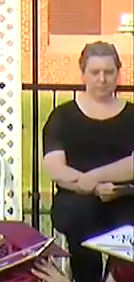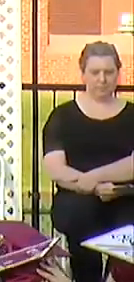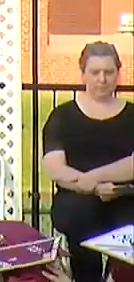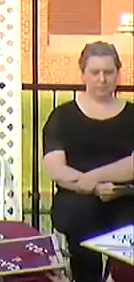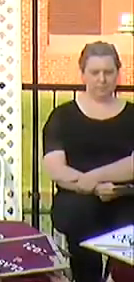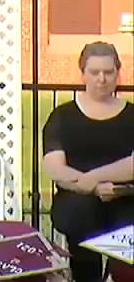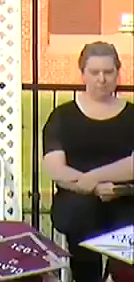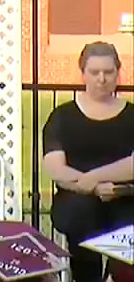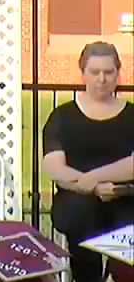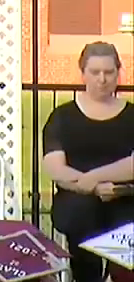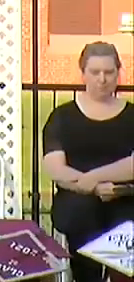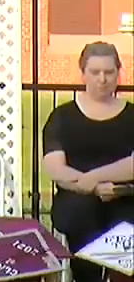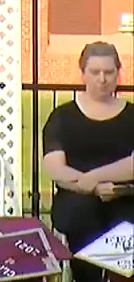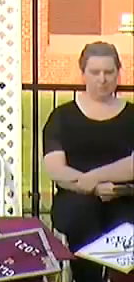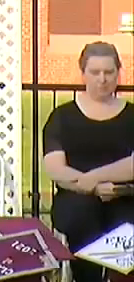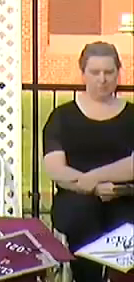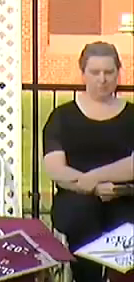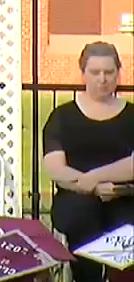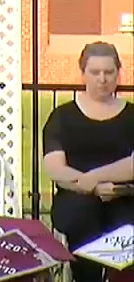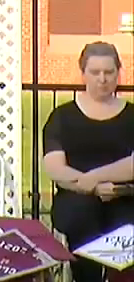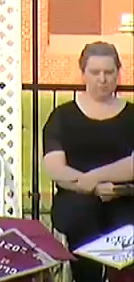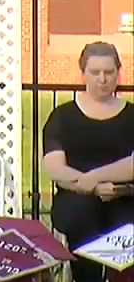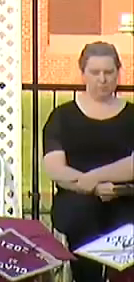Logan G. Tangway.